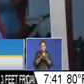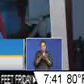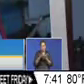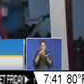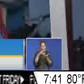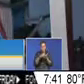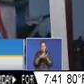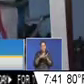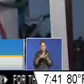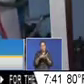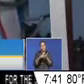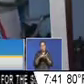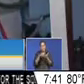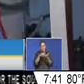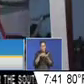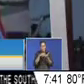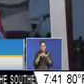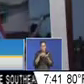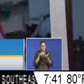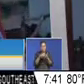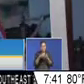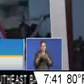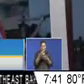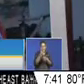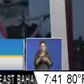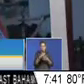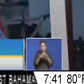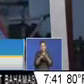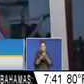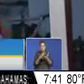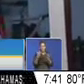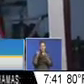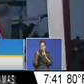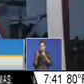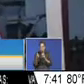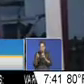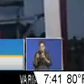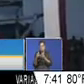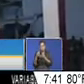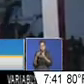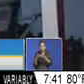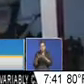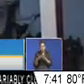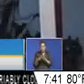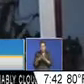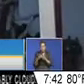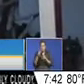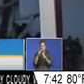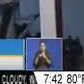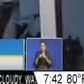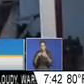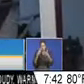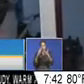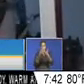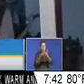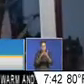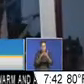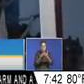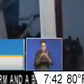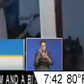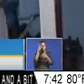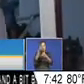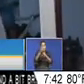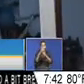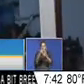that needs some requirements. I met those requirements. It seems like every time you reach the point, you feel like you're going to get it, there's some